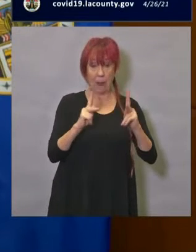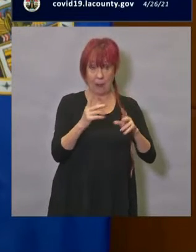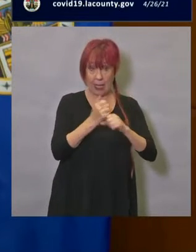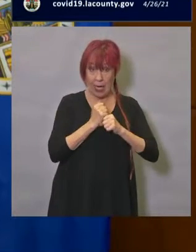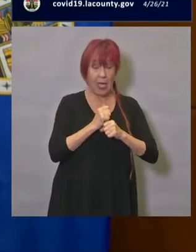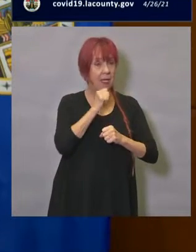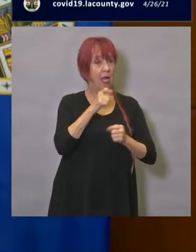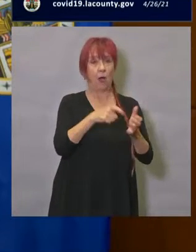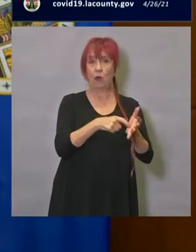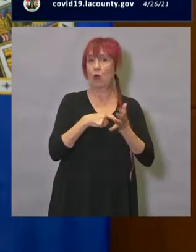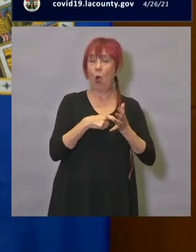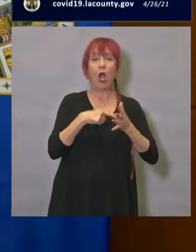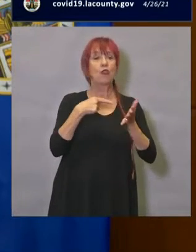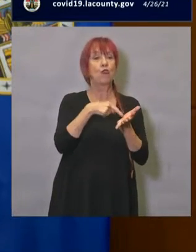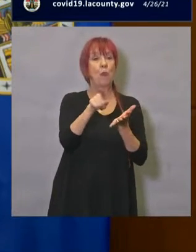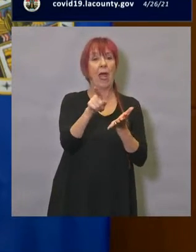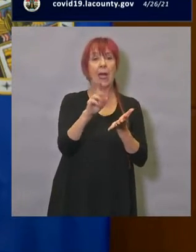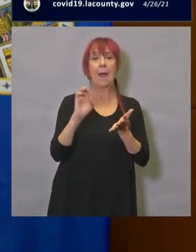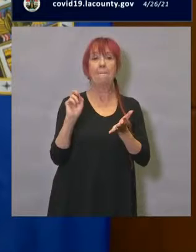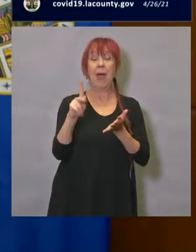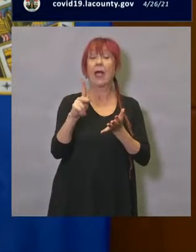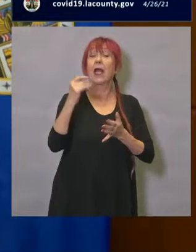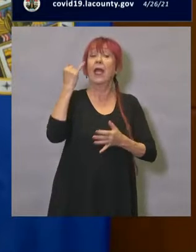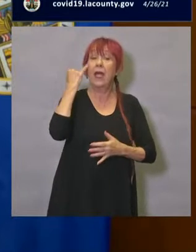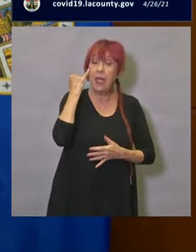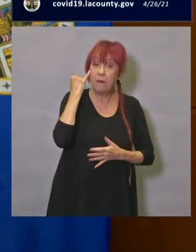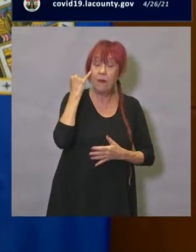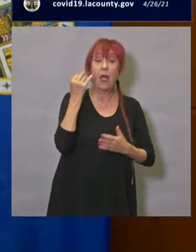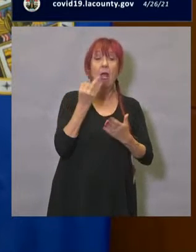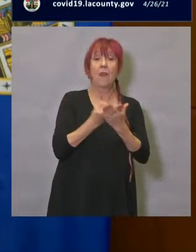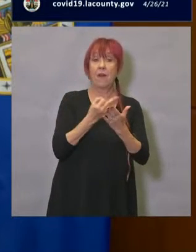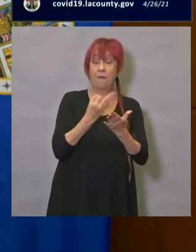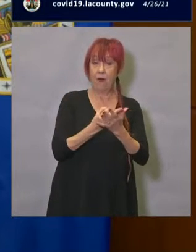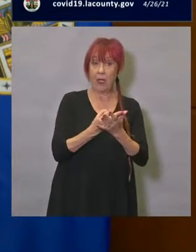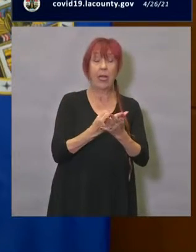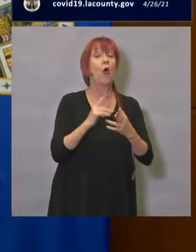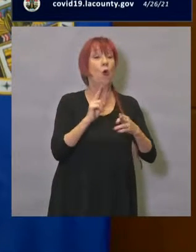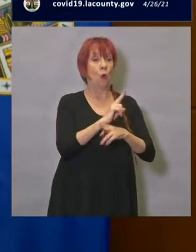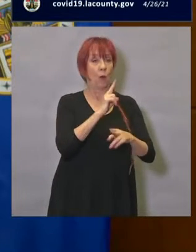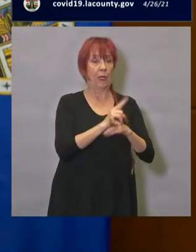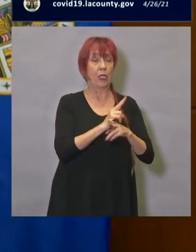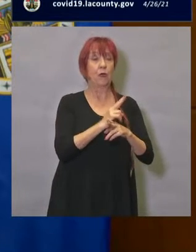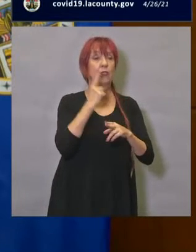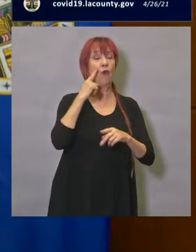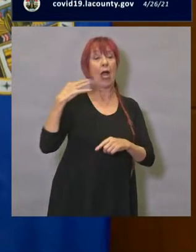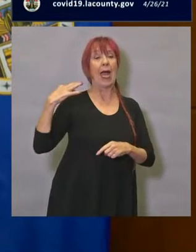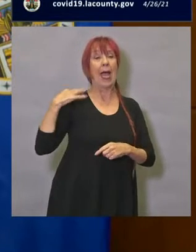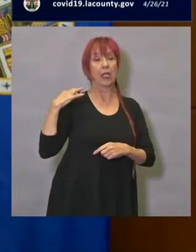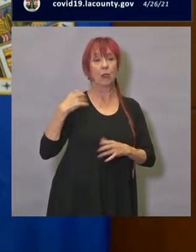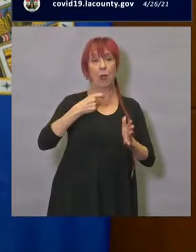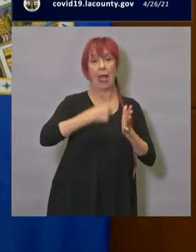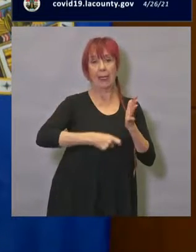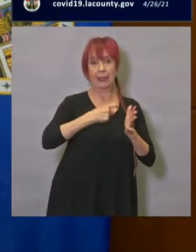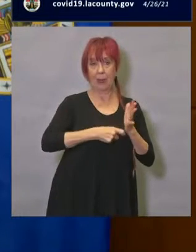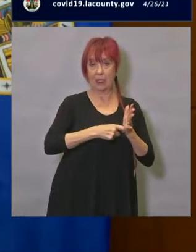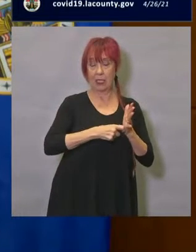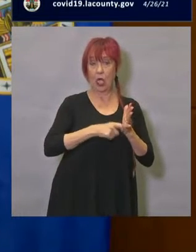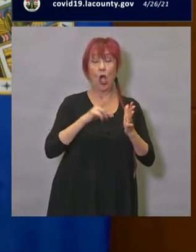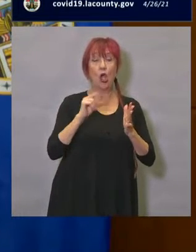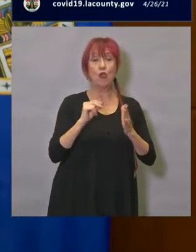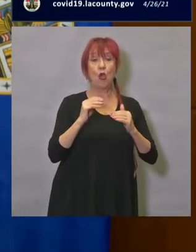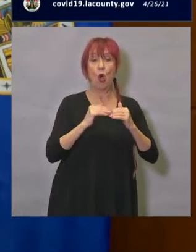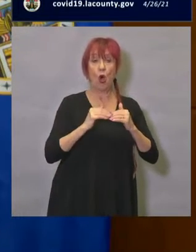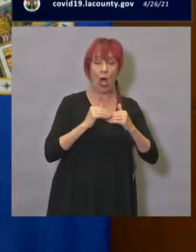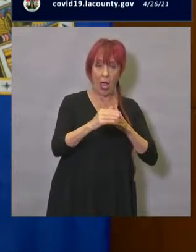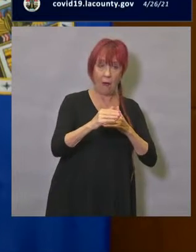required to repay the funding as long as the funding is going to be utilized for eligible expenses no later than March